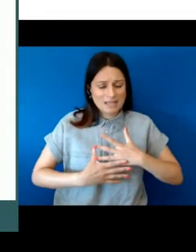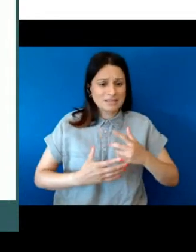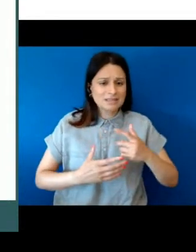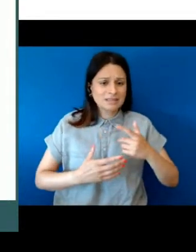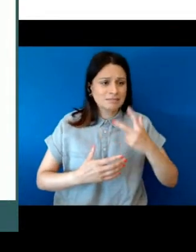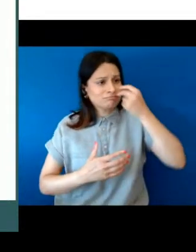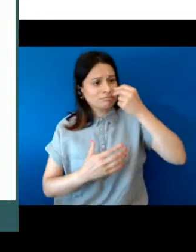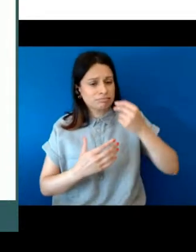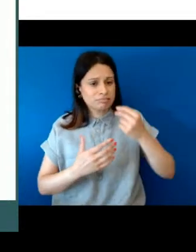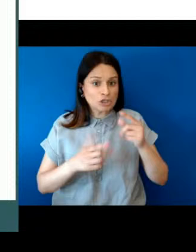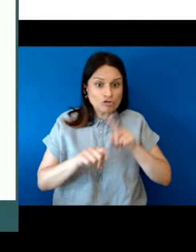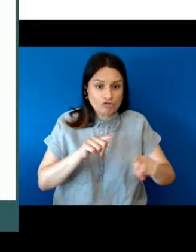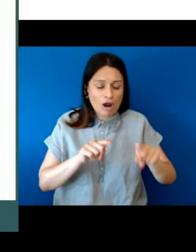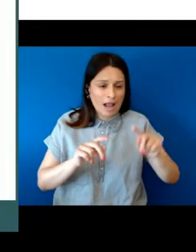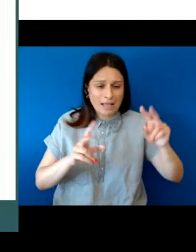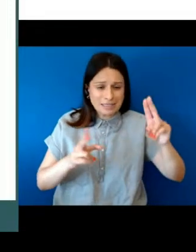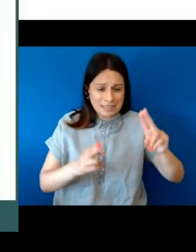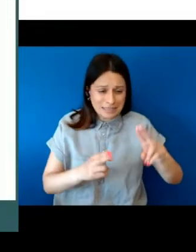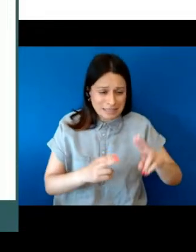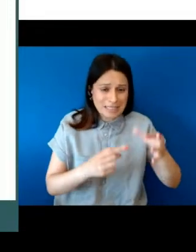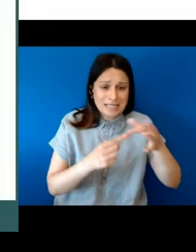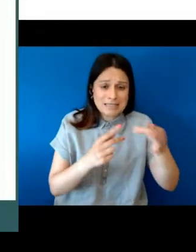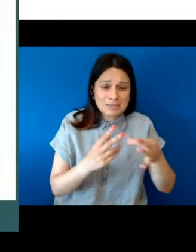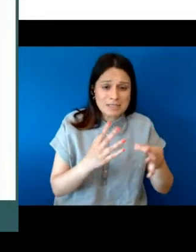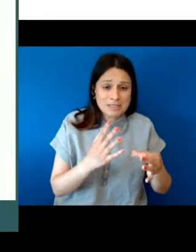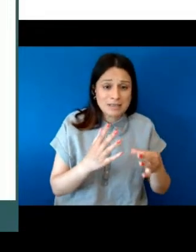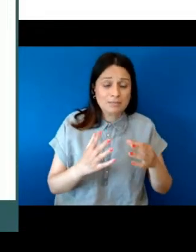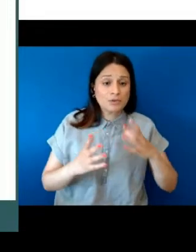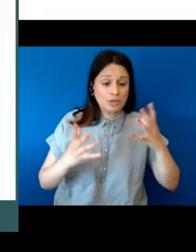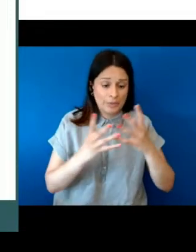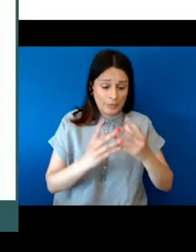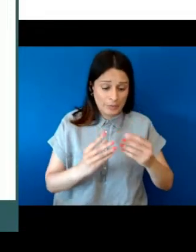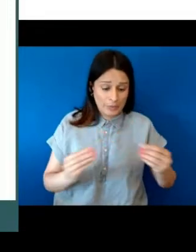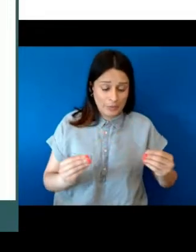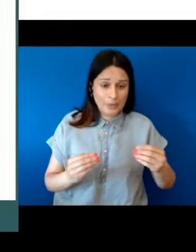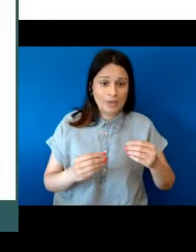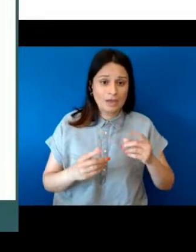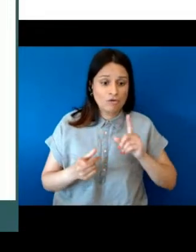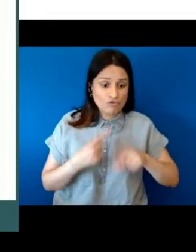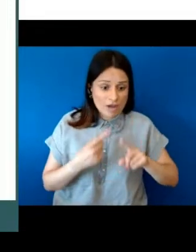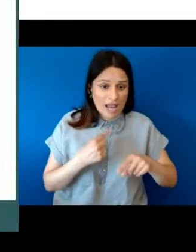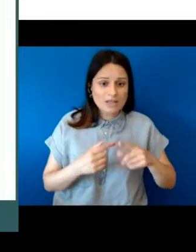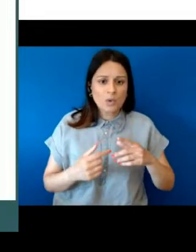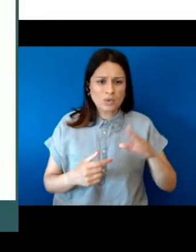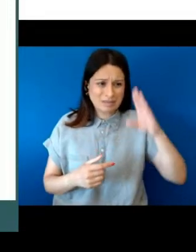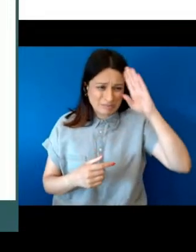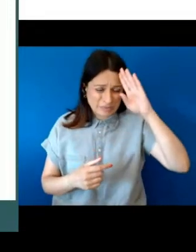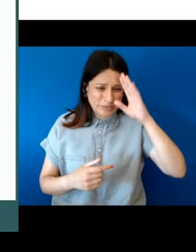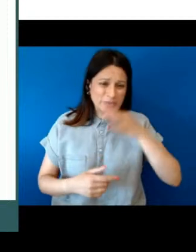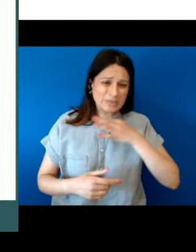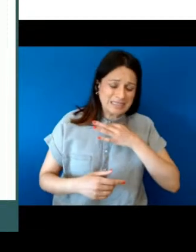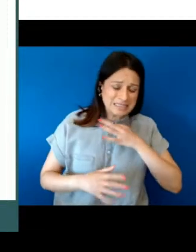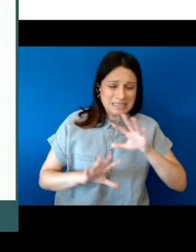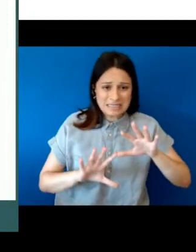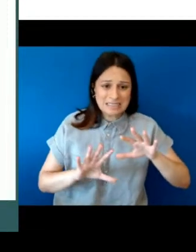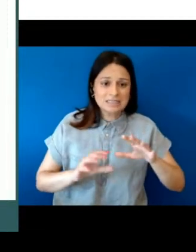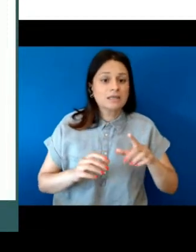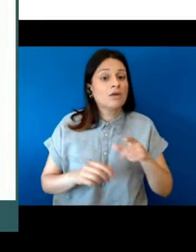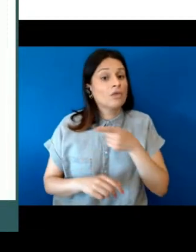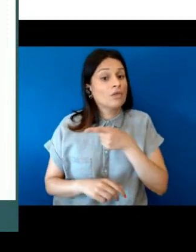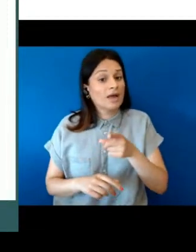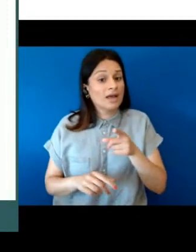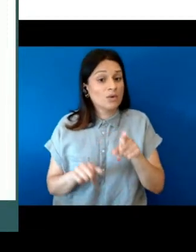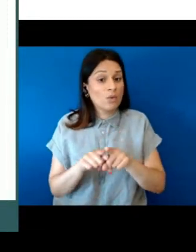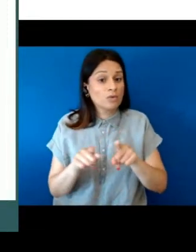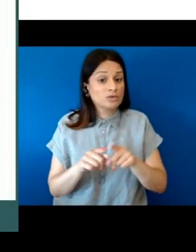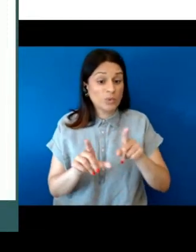try and alleviate their symptoms or some risky symptoms, and they might be taking over the years more